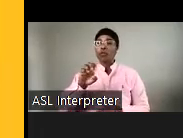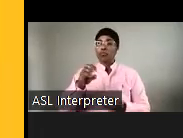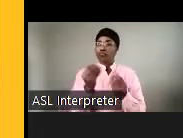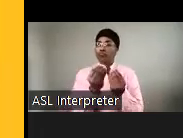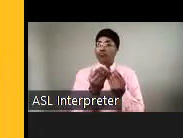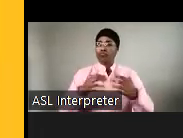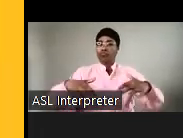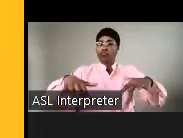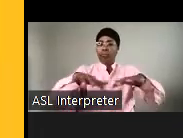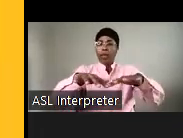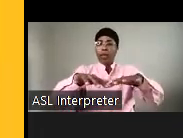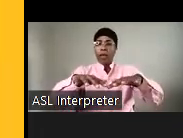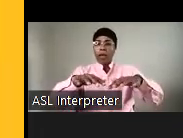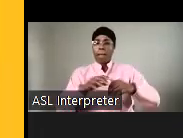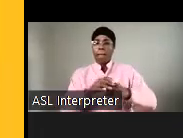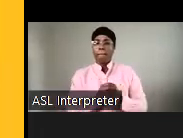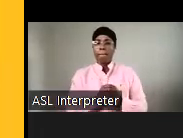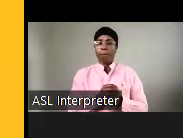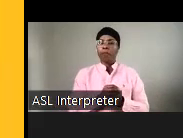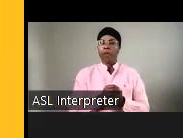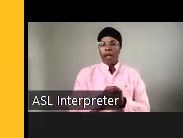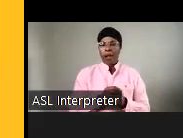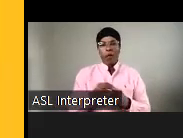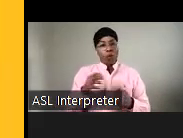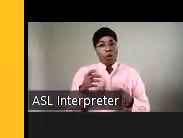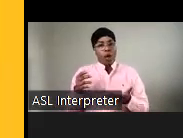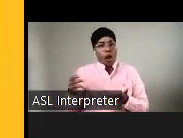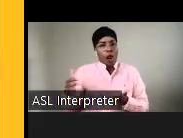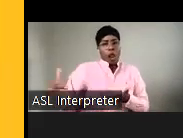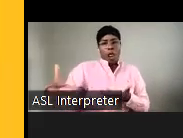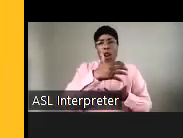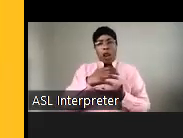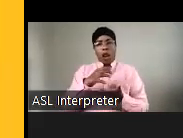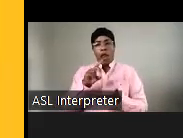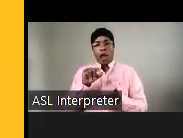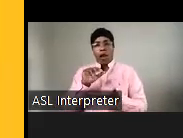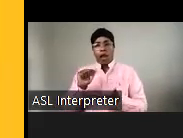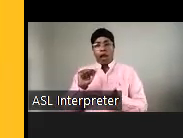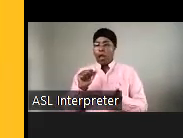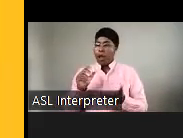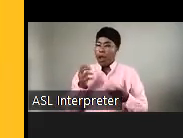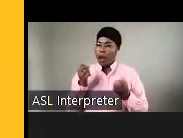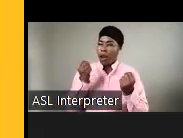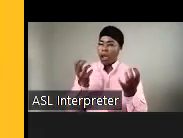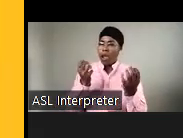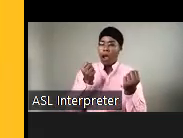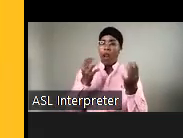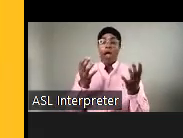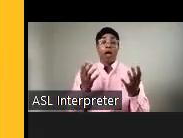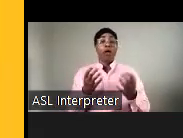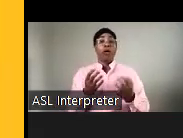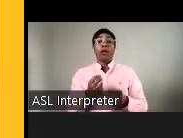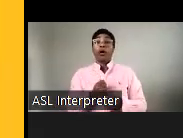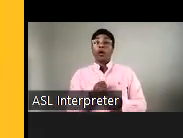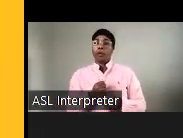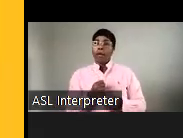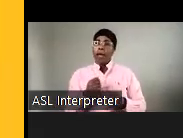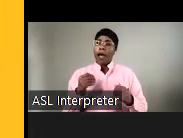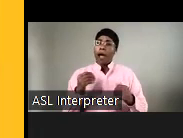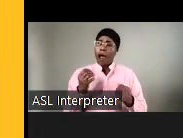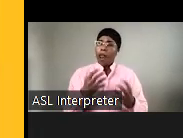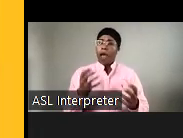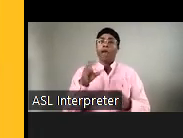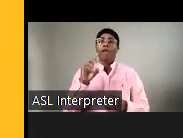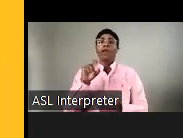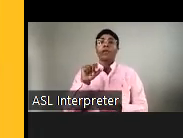I won't go through all these things, but we collected a lot of data on a lot of stuff, and we leveraged, as I said earlier, a whole bunch of data about wildlife